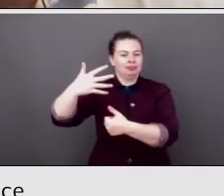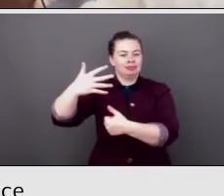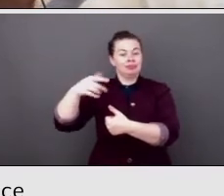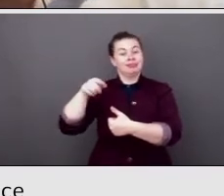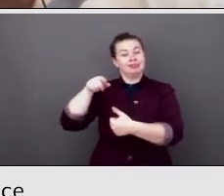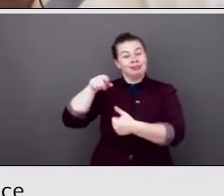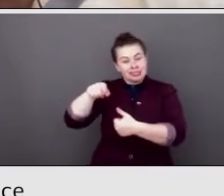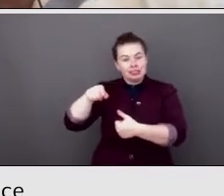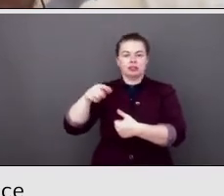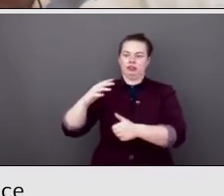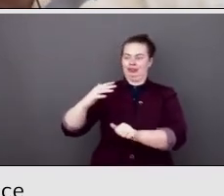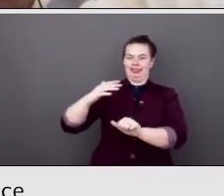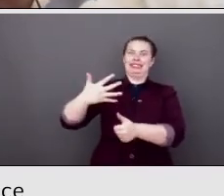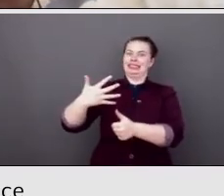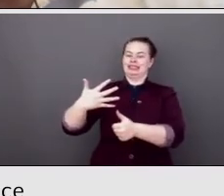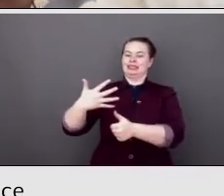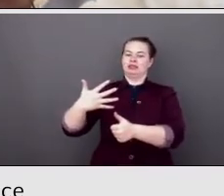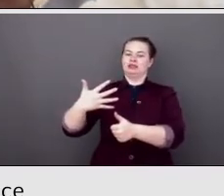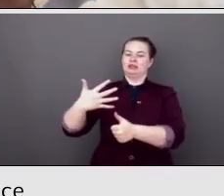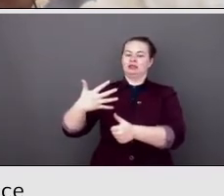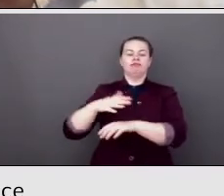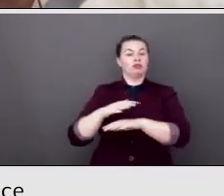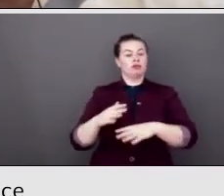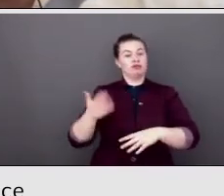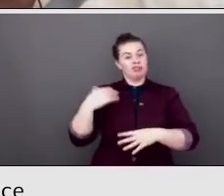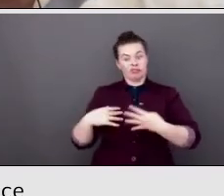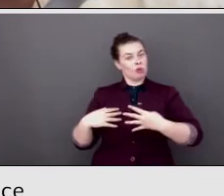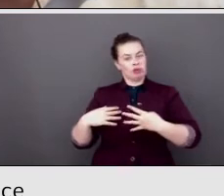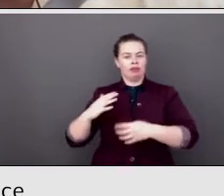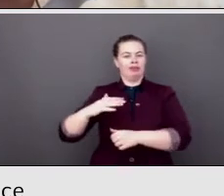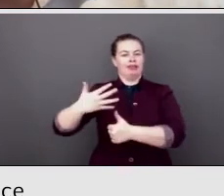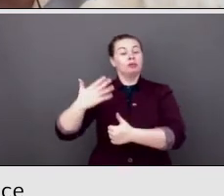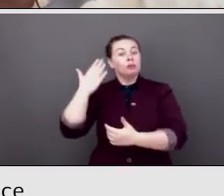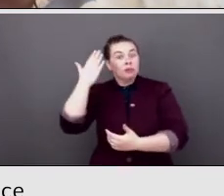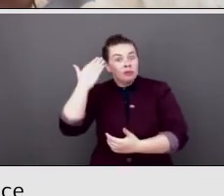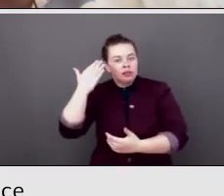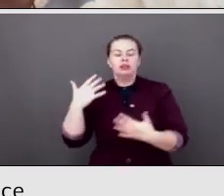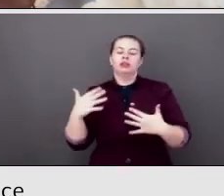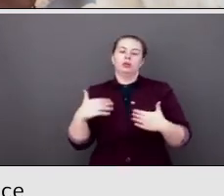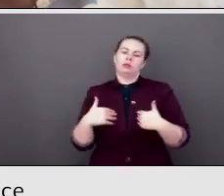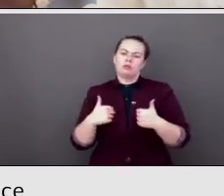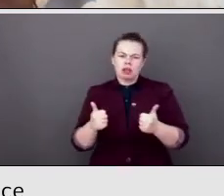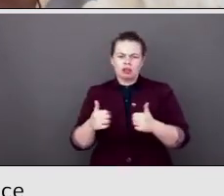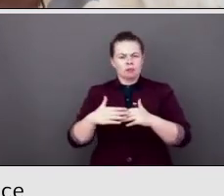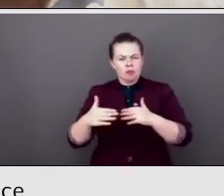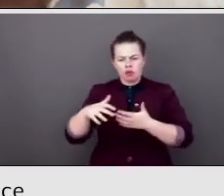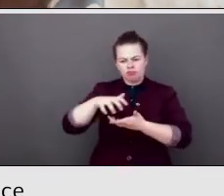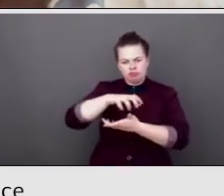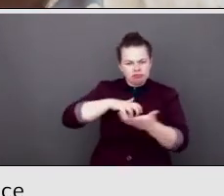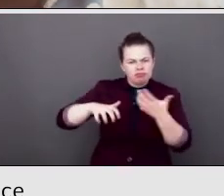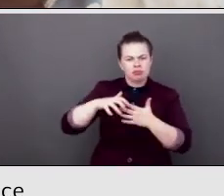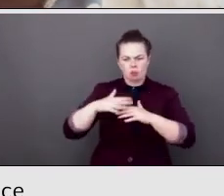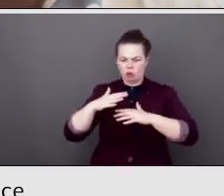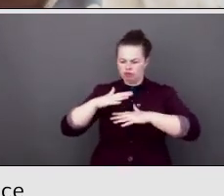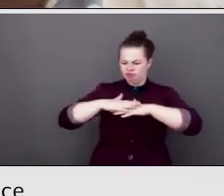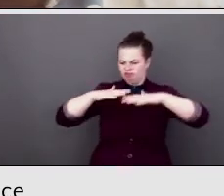Framework, which is based on 6 layers instead of 4, since healthcare is much more complex than other